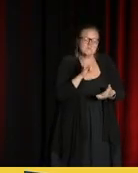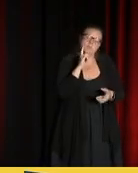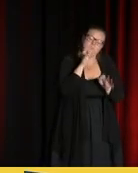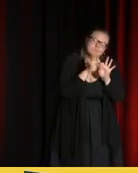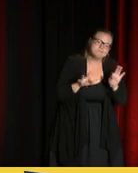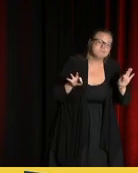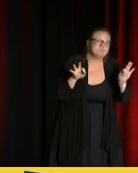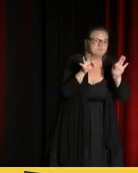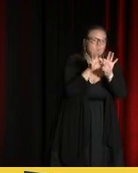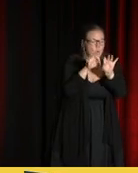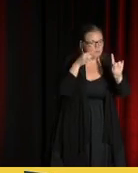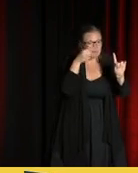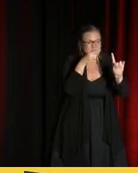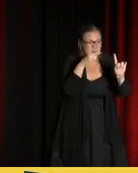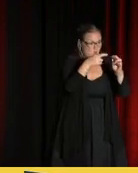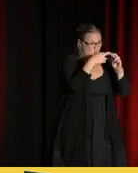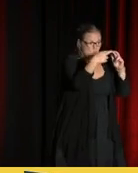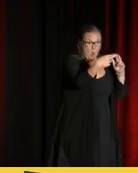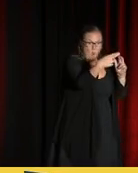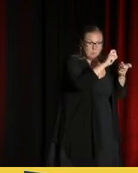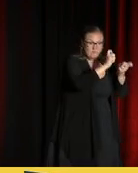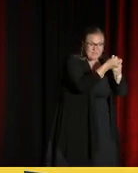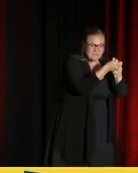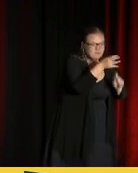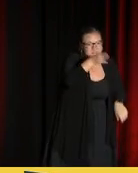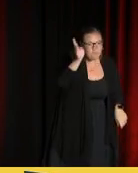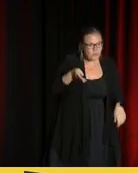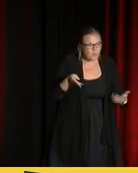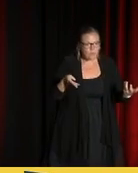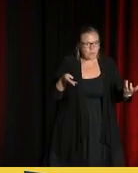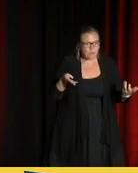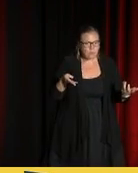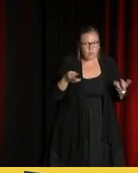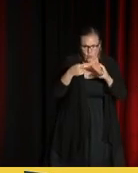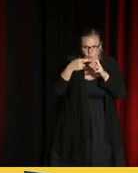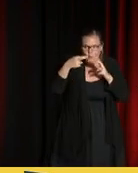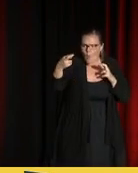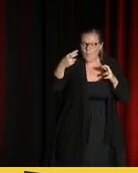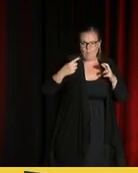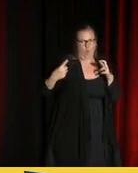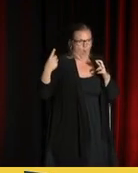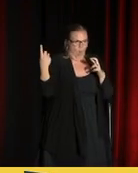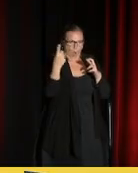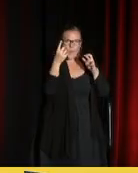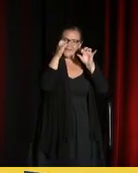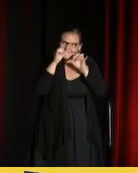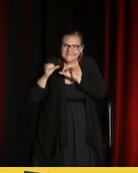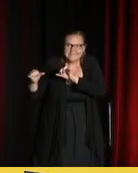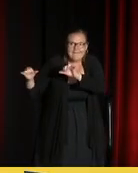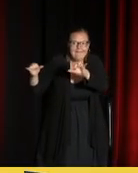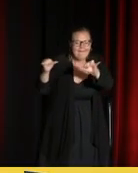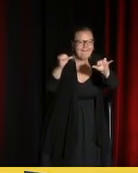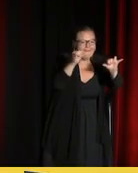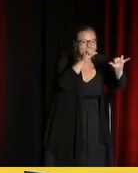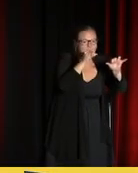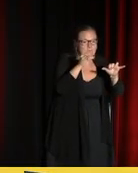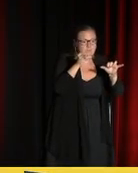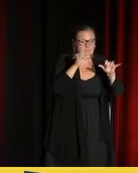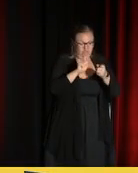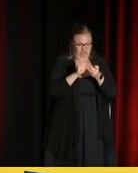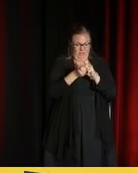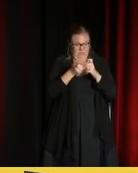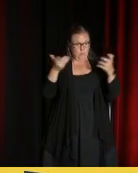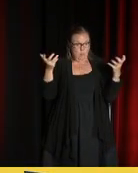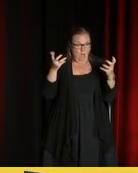much, because the rope doesn't change. The rope was always the same rope. What